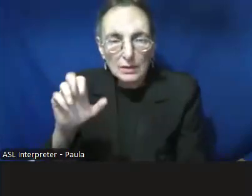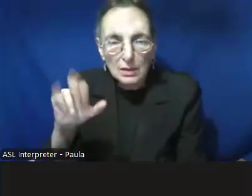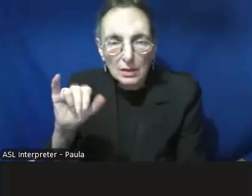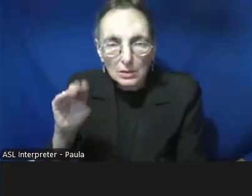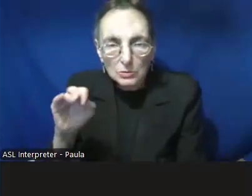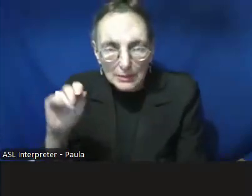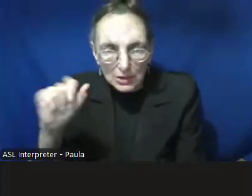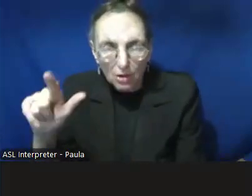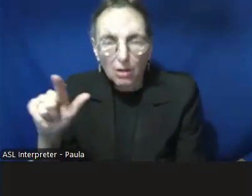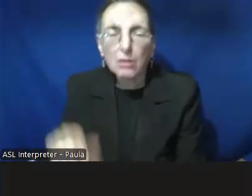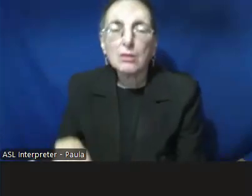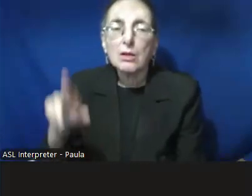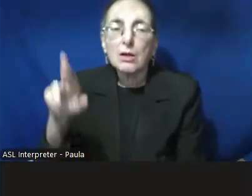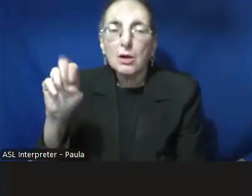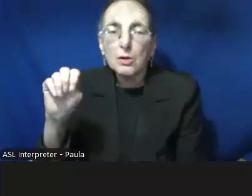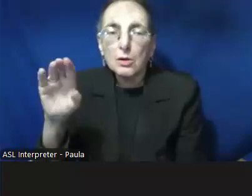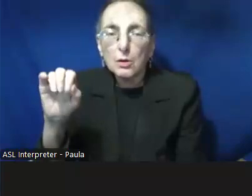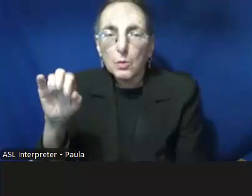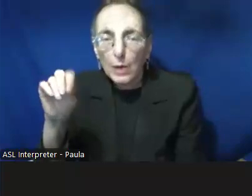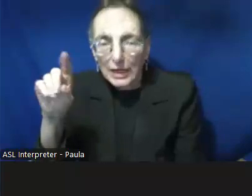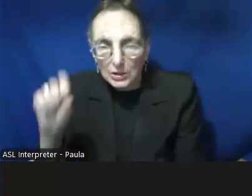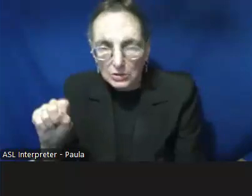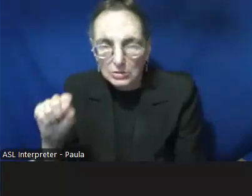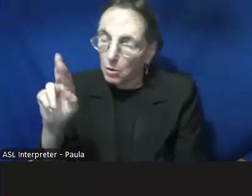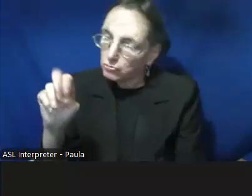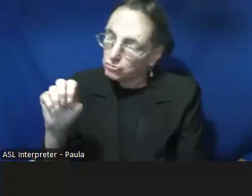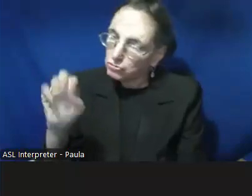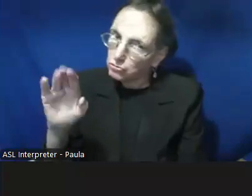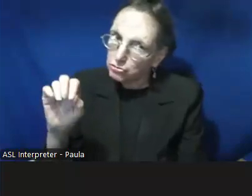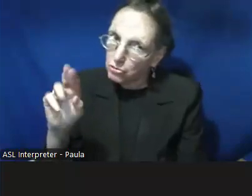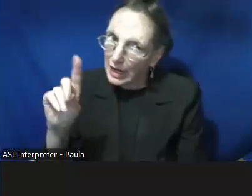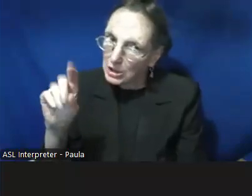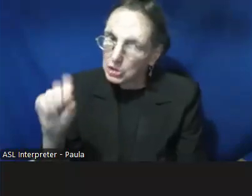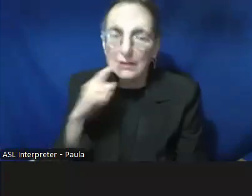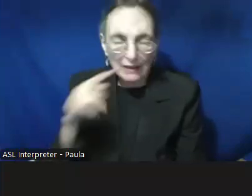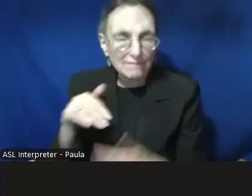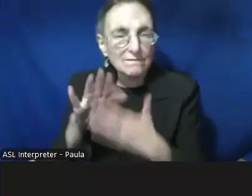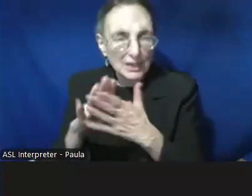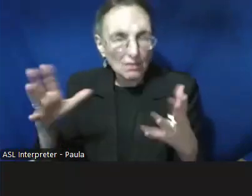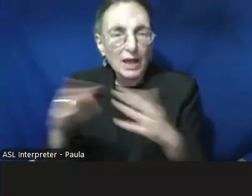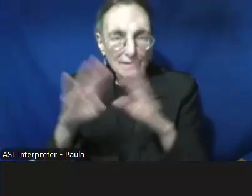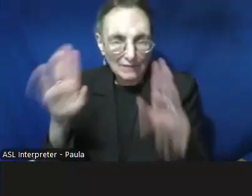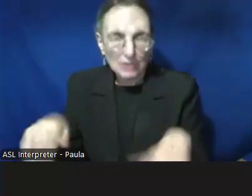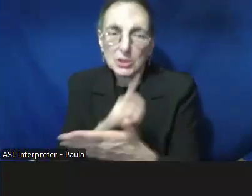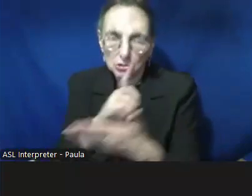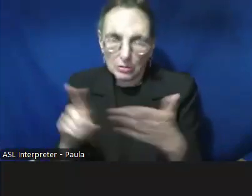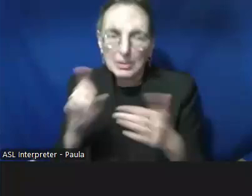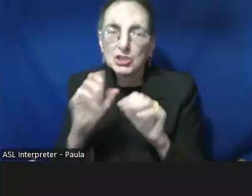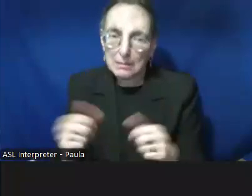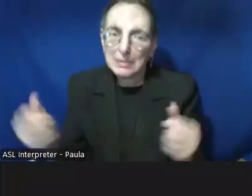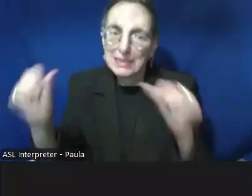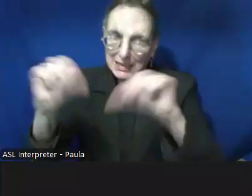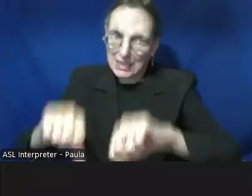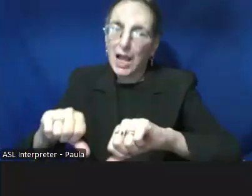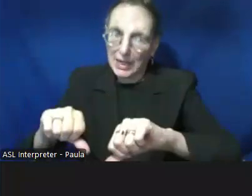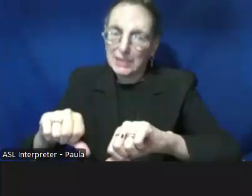housing discrimination, and they can be denied housing by a range of housing providers,